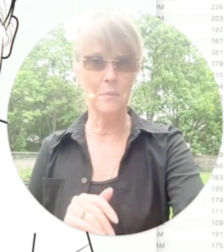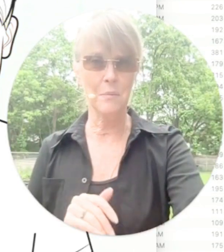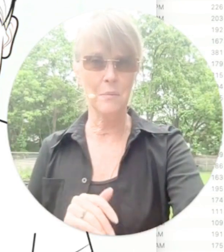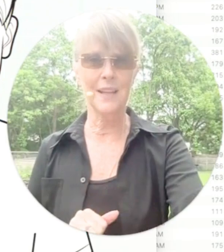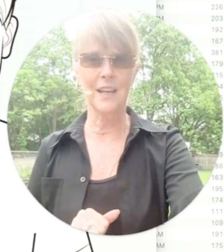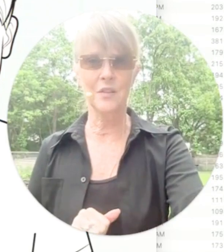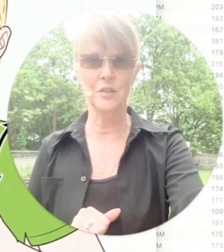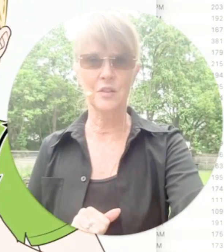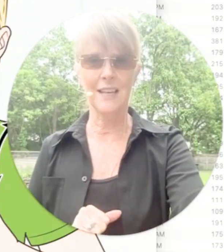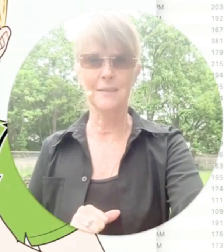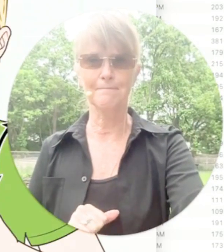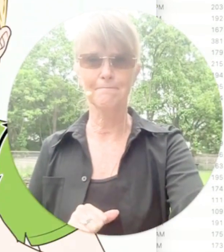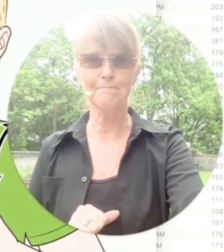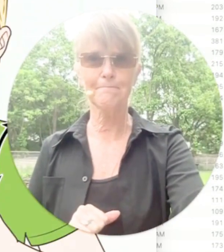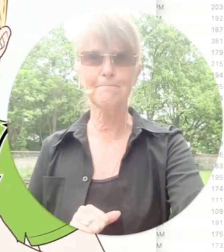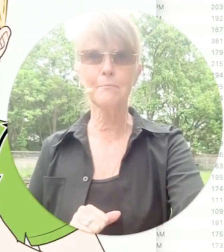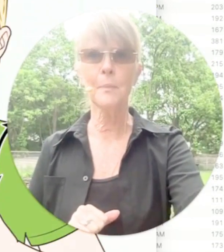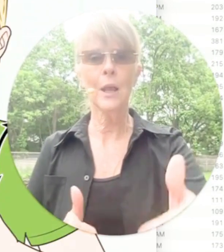that more in that other set.